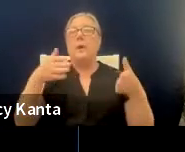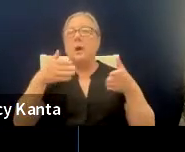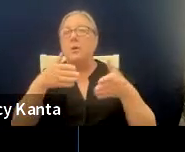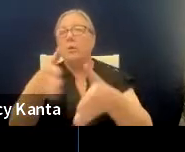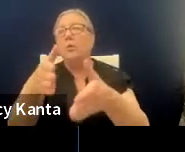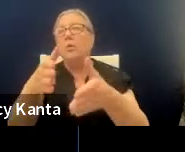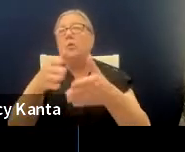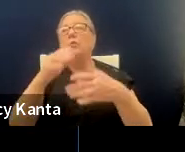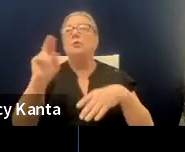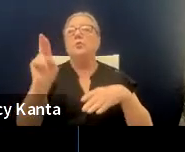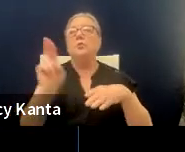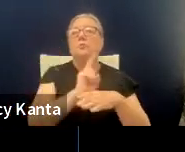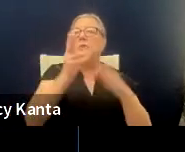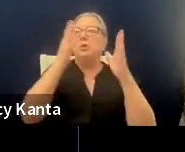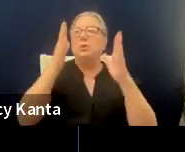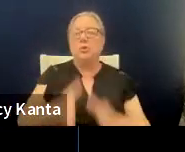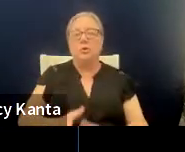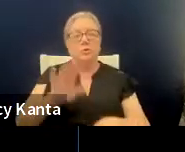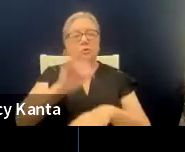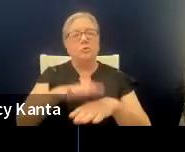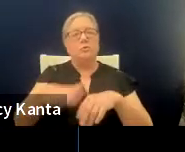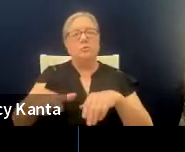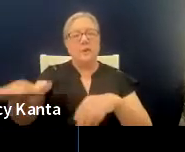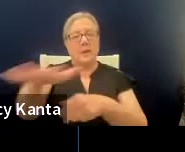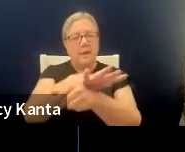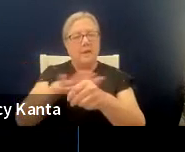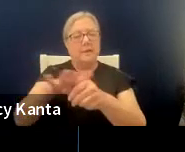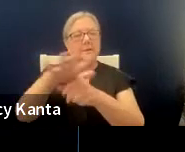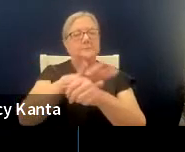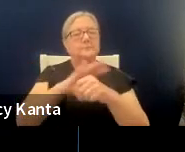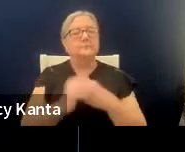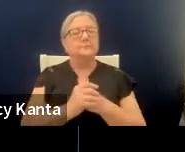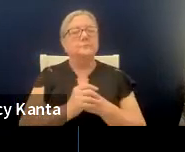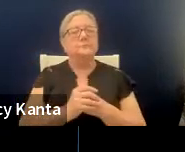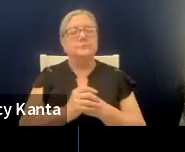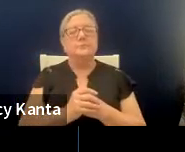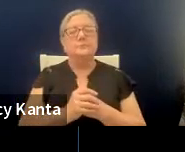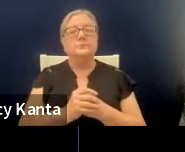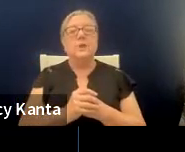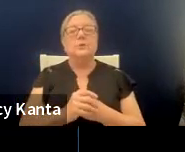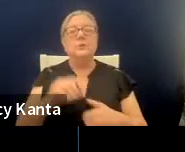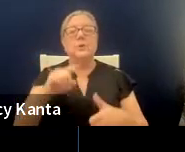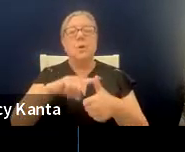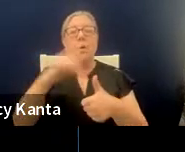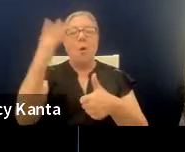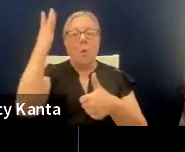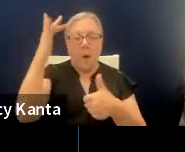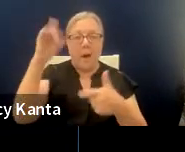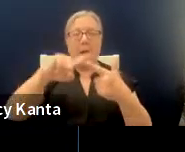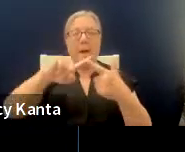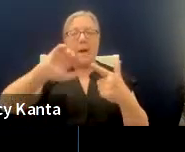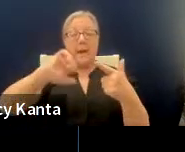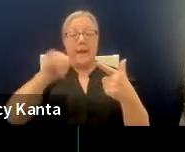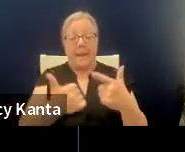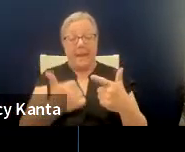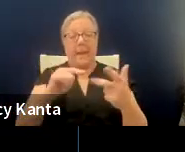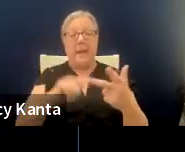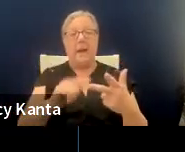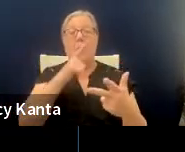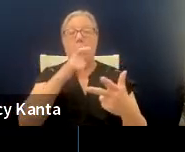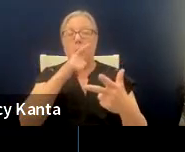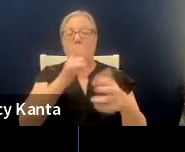start with talking through who we are, how we get there, the why and the who, which are fundamental questions to any